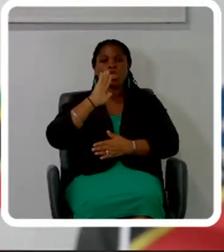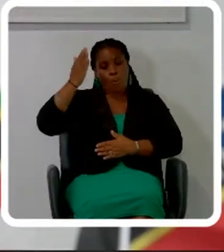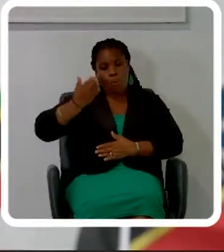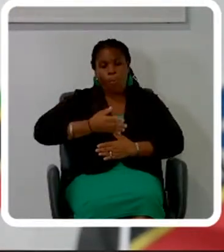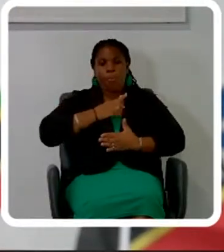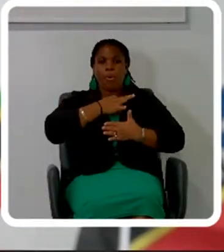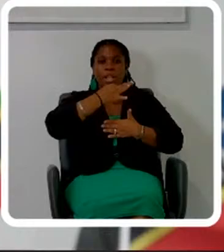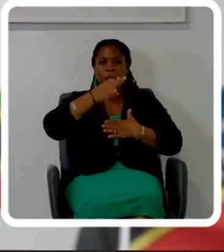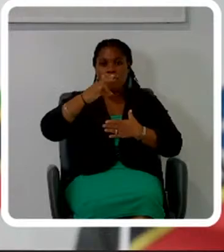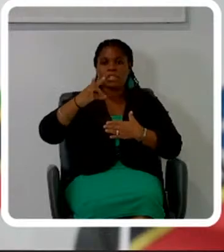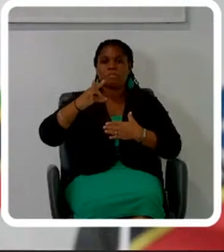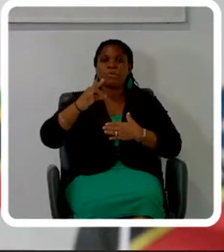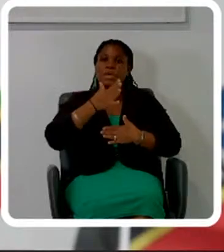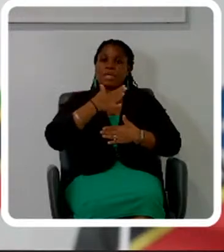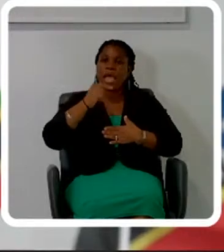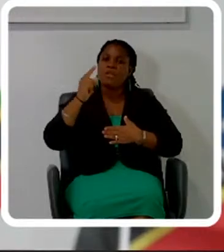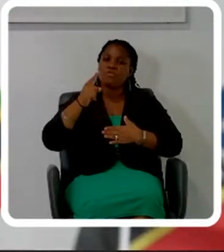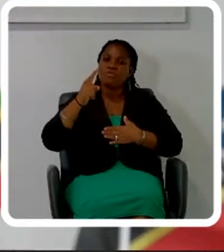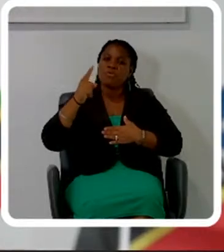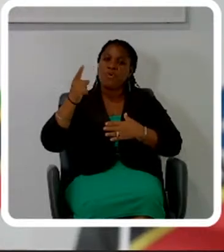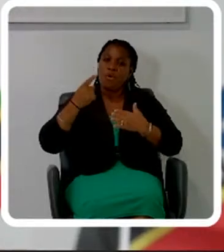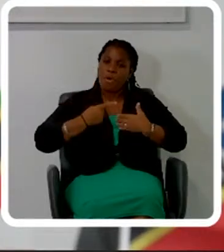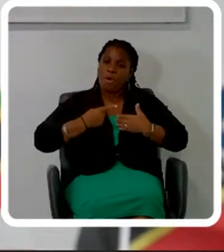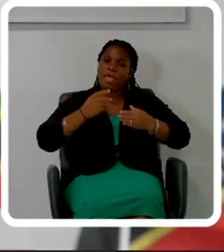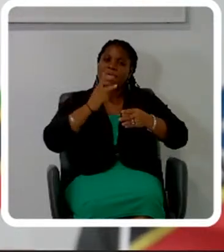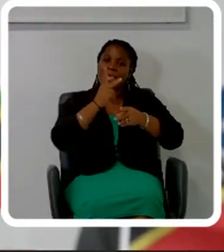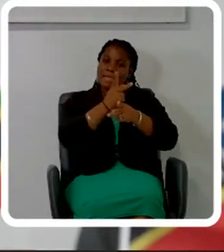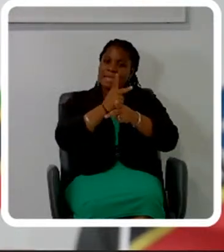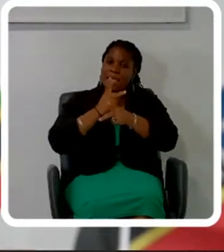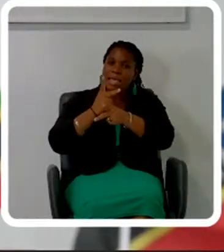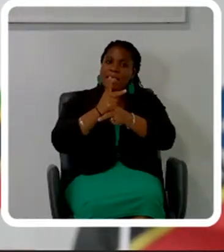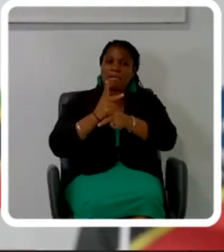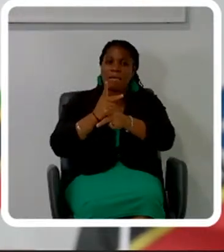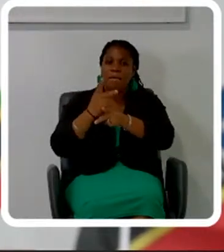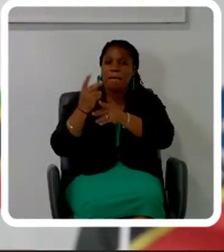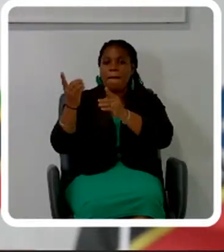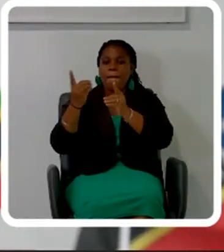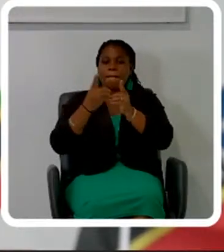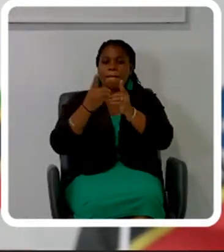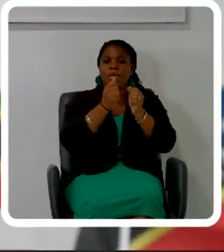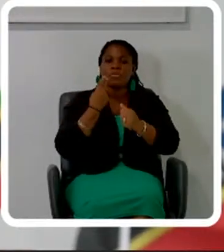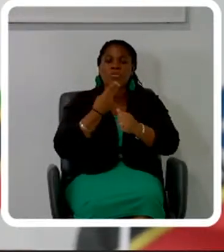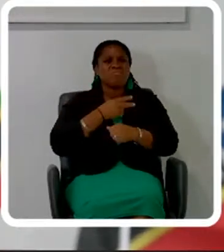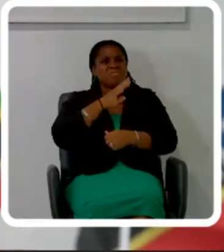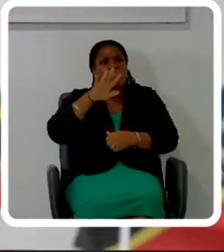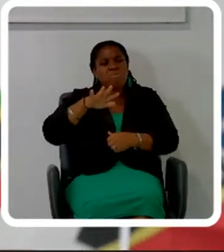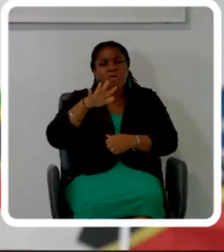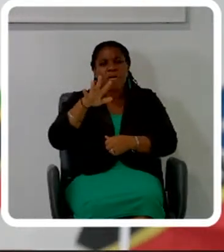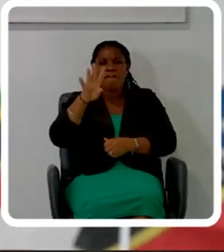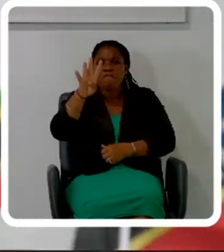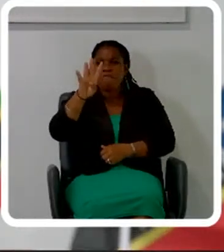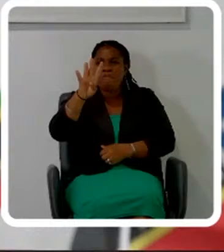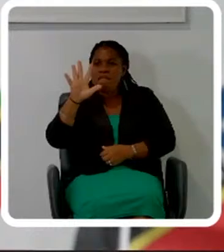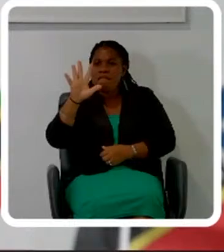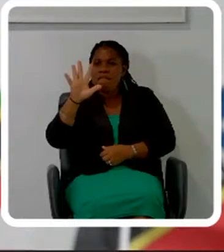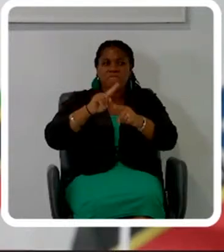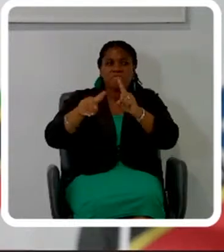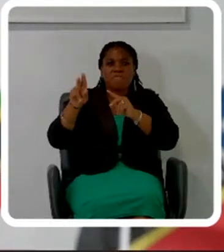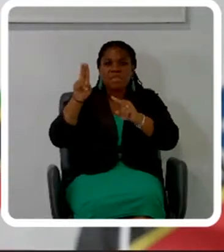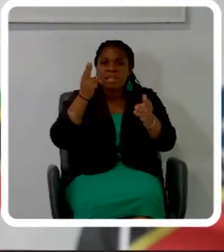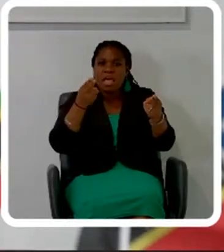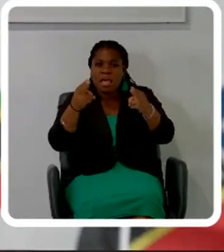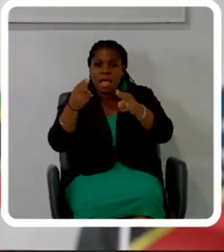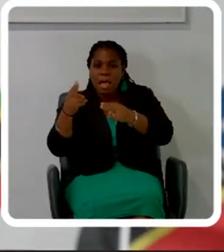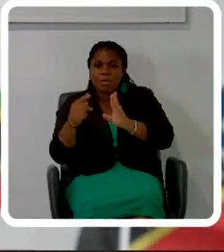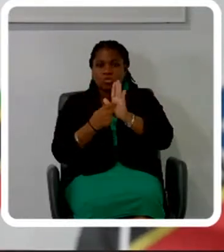of how you engage us while we were there. And having 4 to 5 activities with you demonstrates how